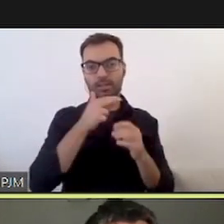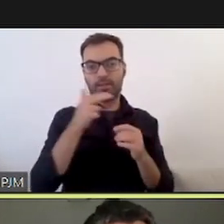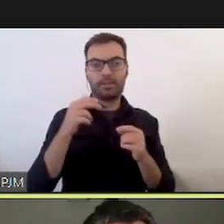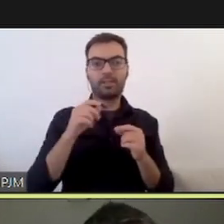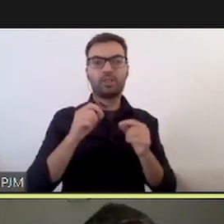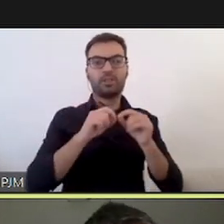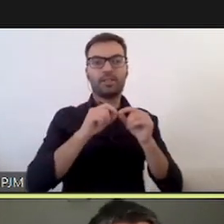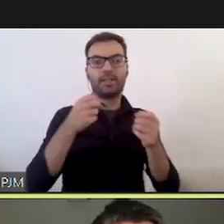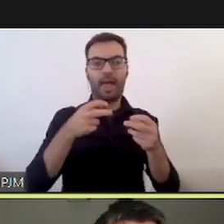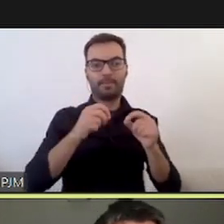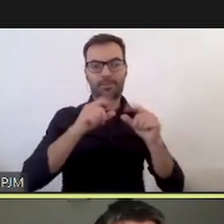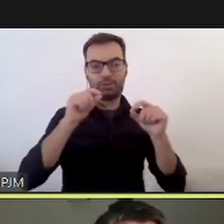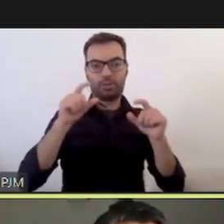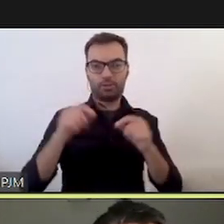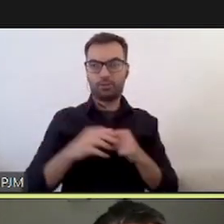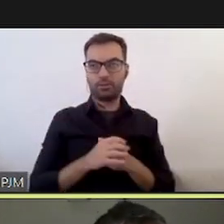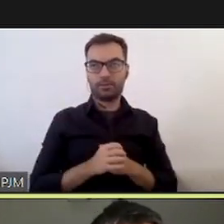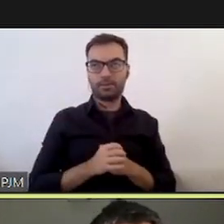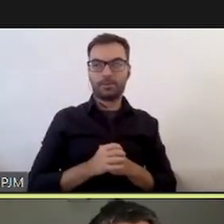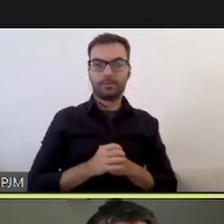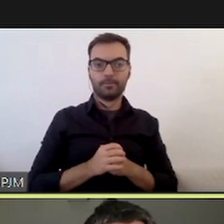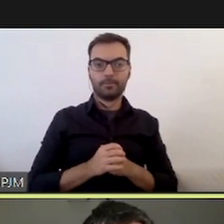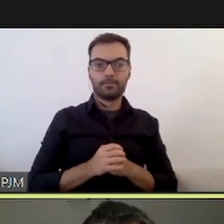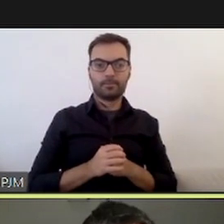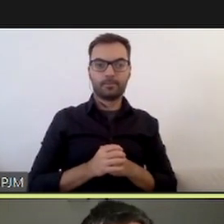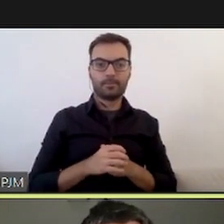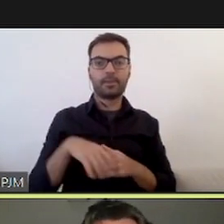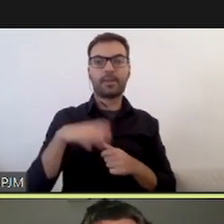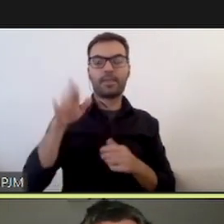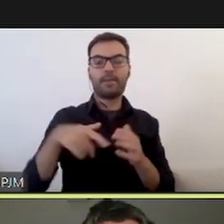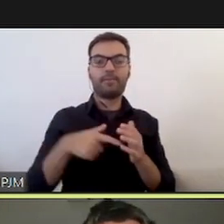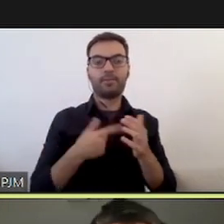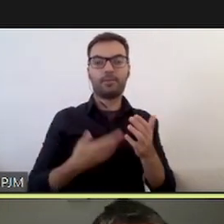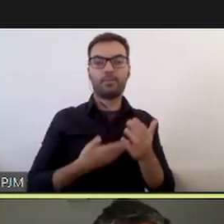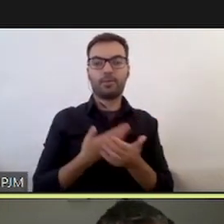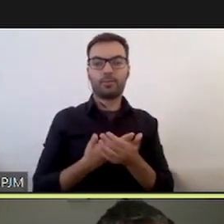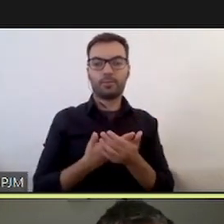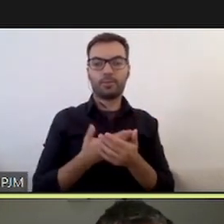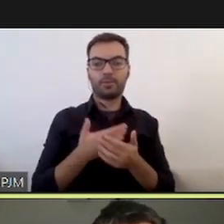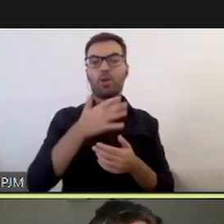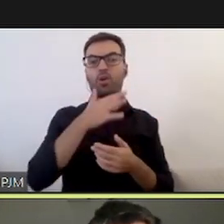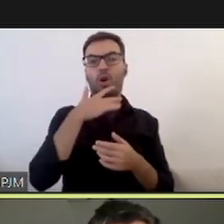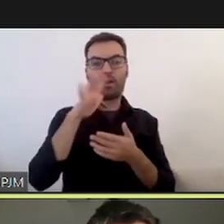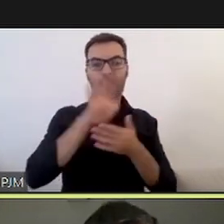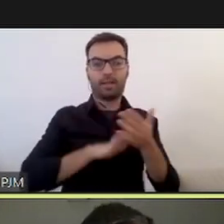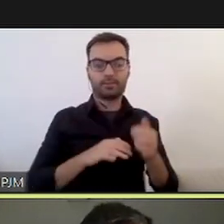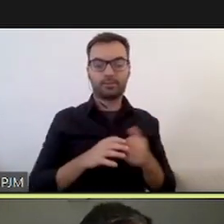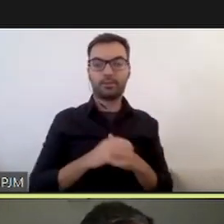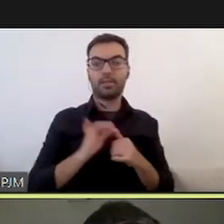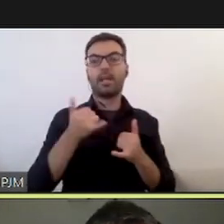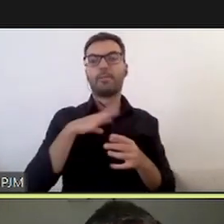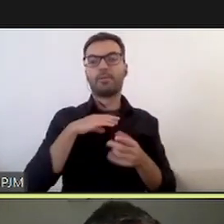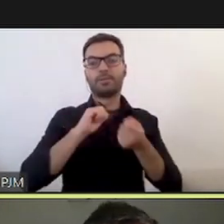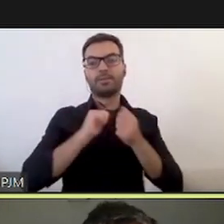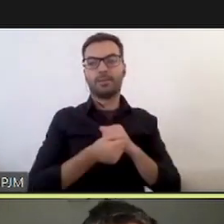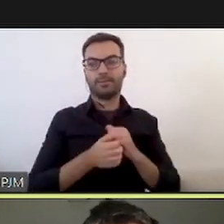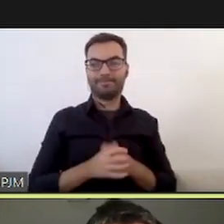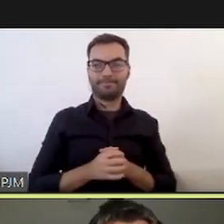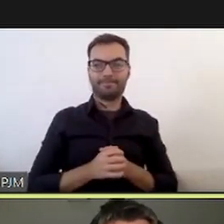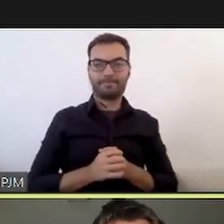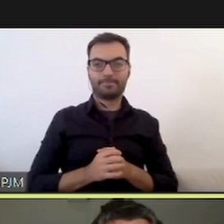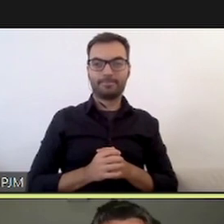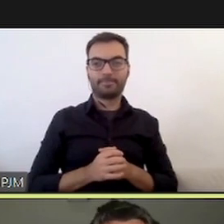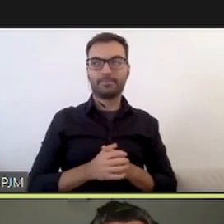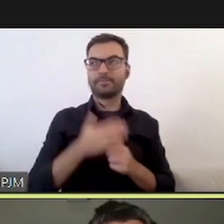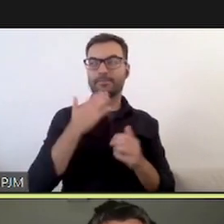size. Even the Andy suggests the text color. So how you can change very quickly in